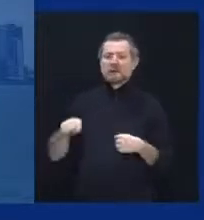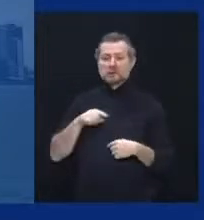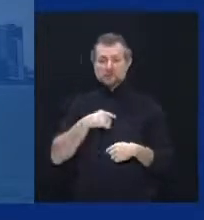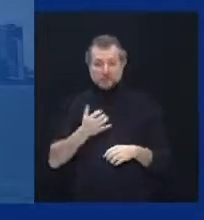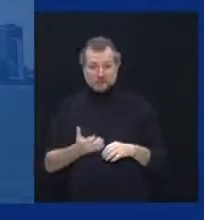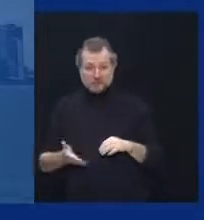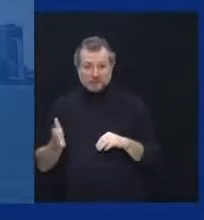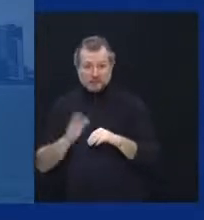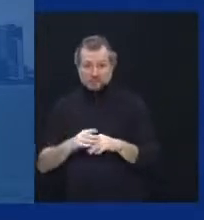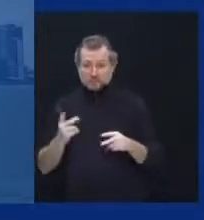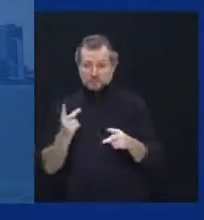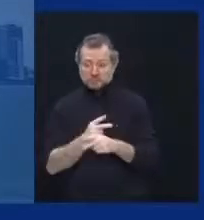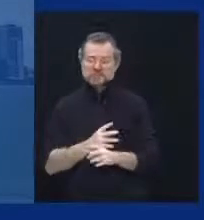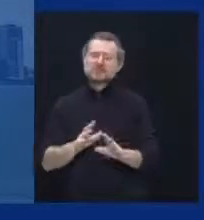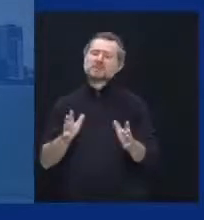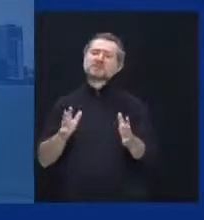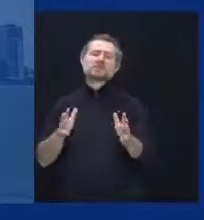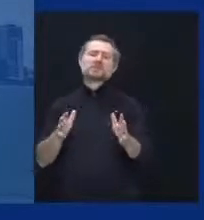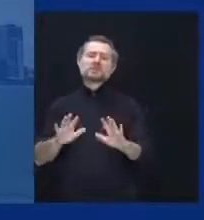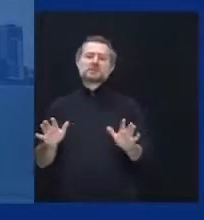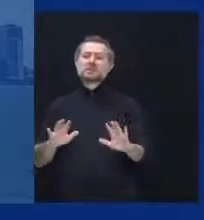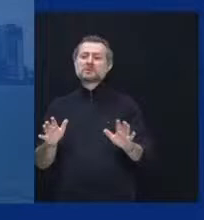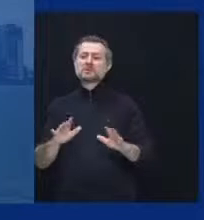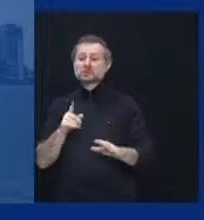Times of extreme pressure